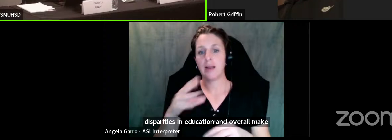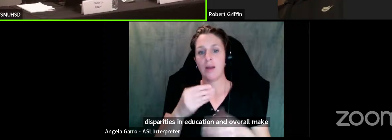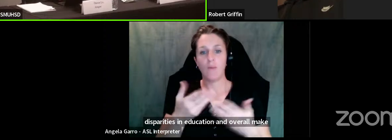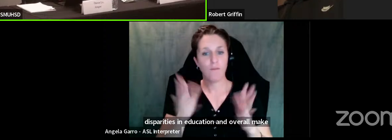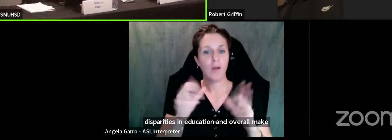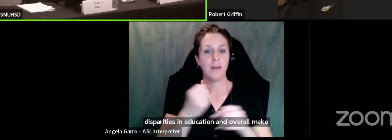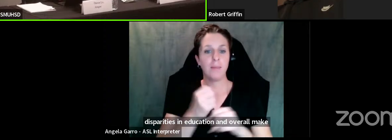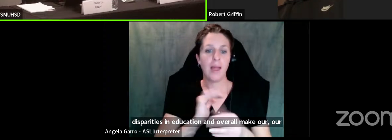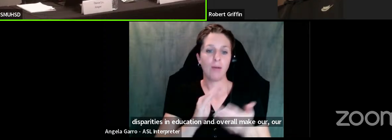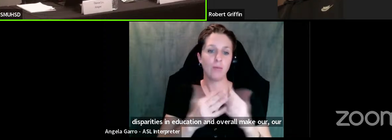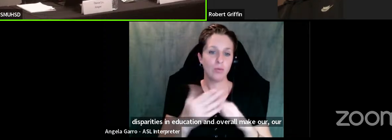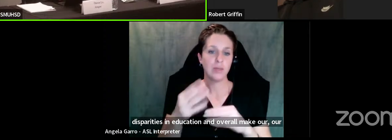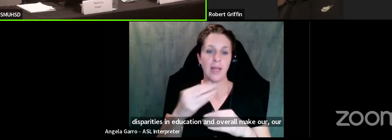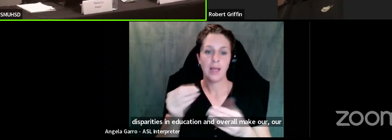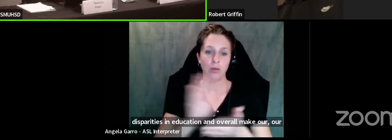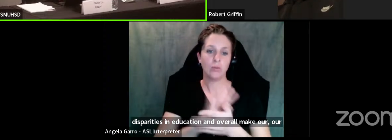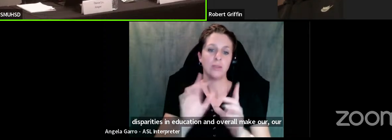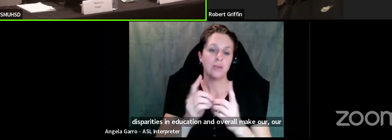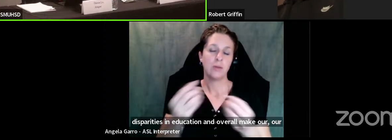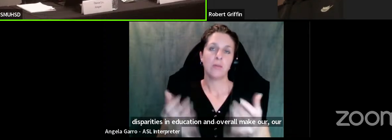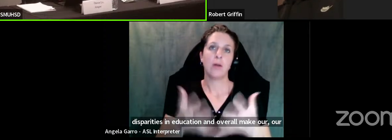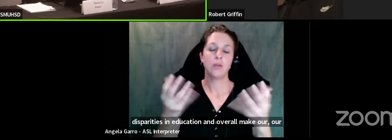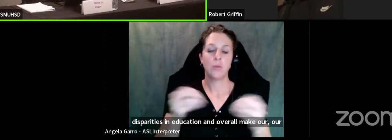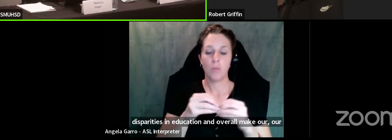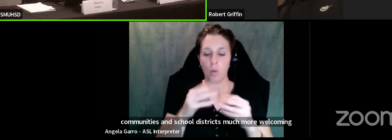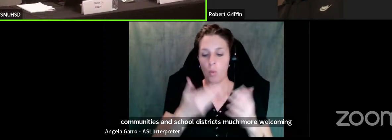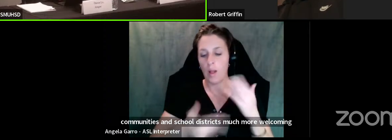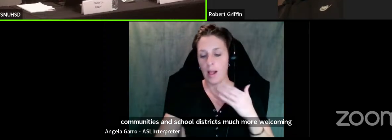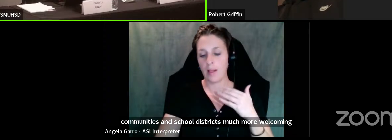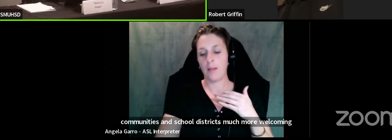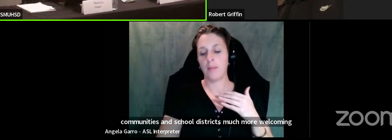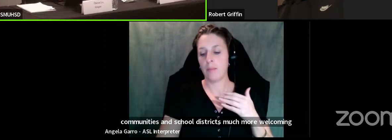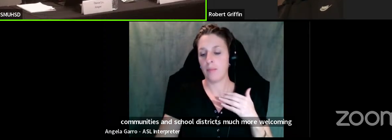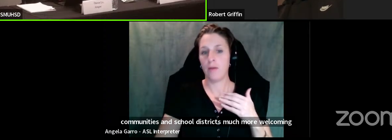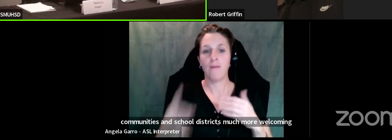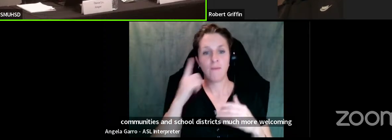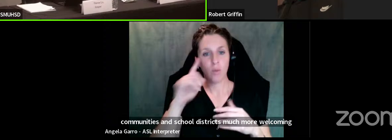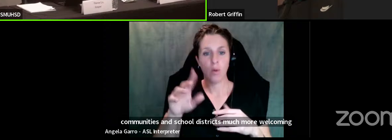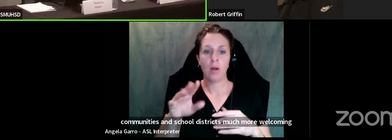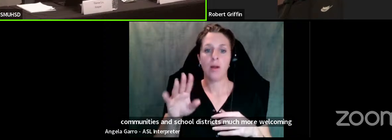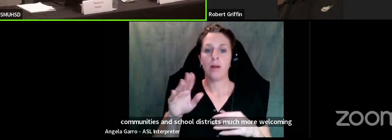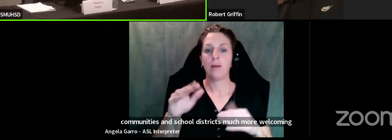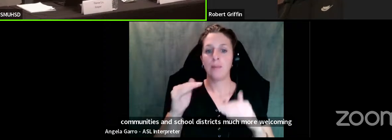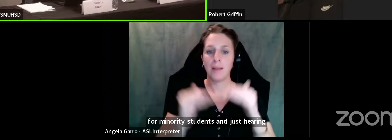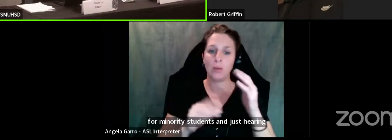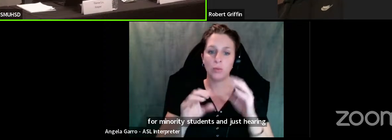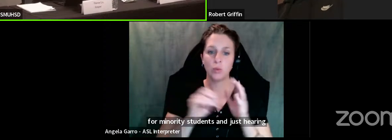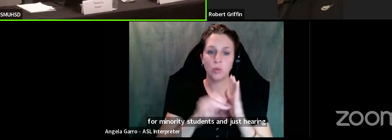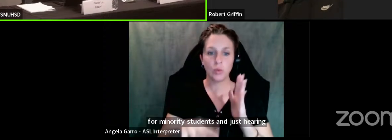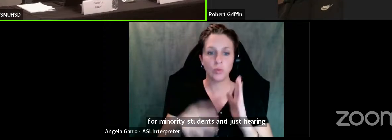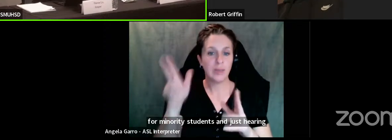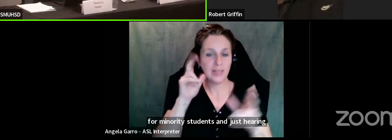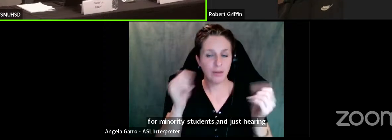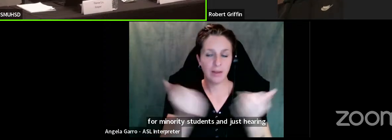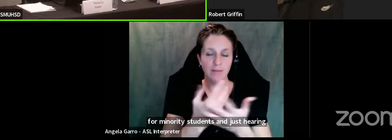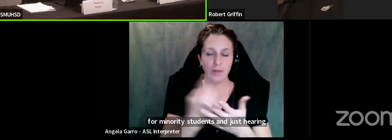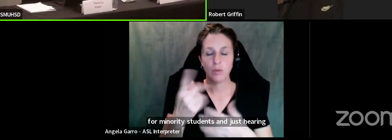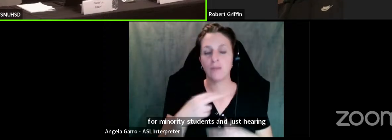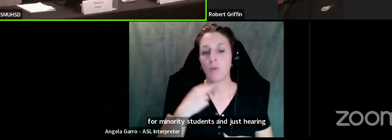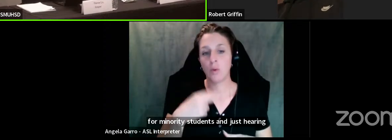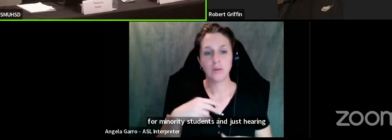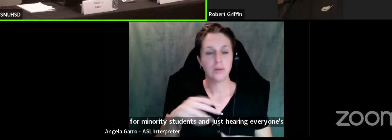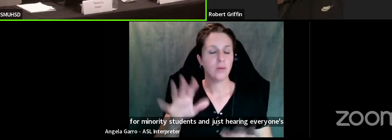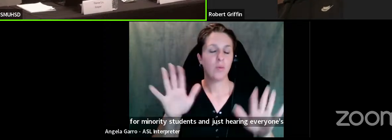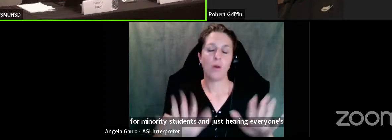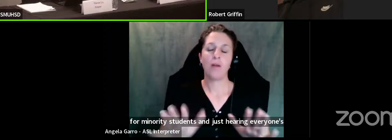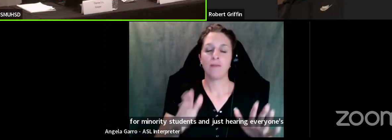school districts much more welcoming for minority students. And just hearing everyone's voices there was such a wonderful experience. We're so